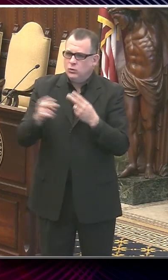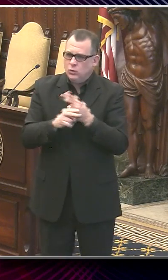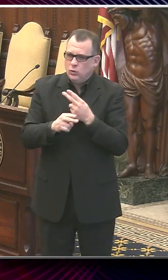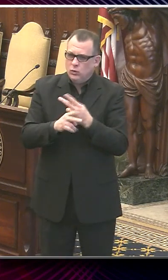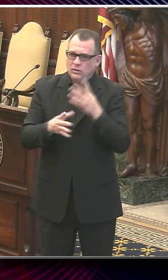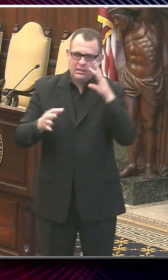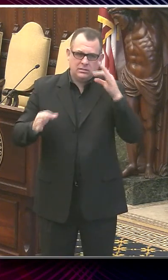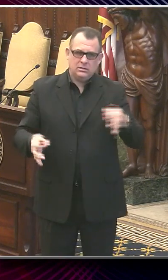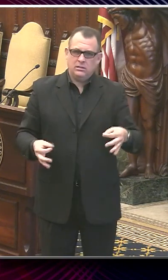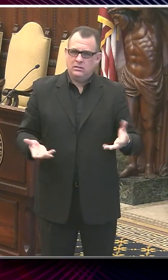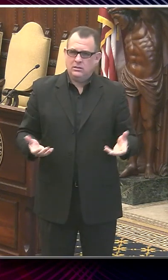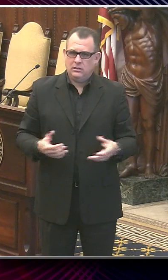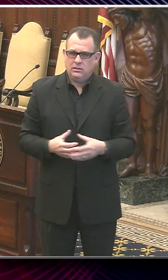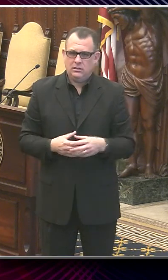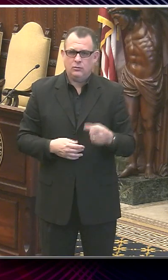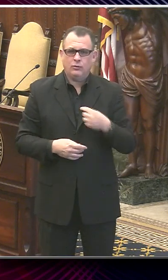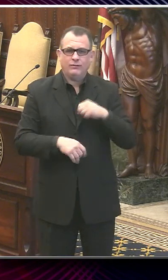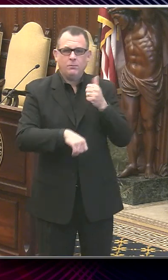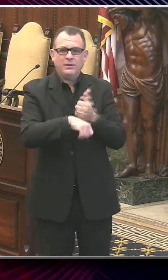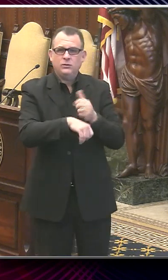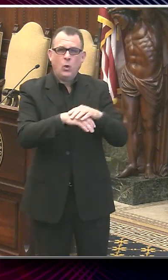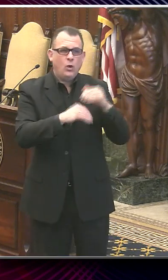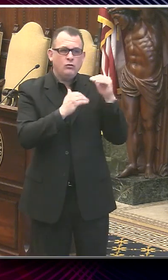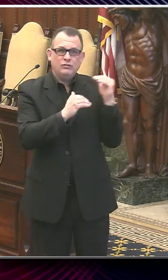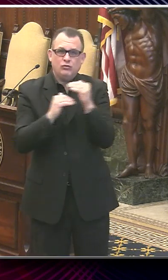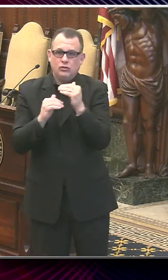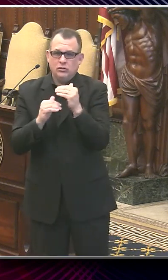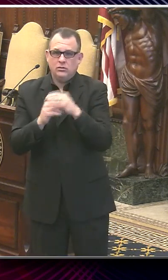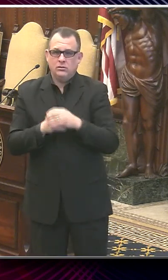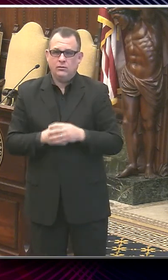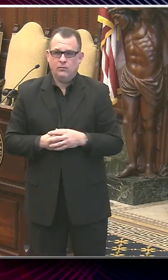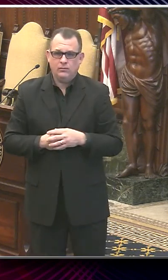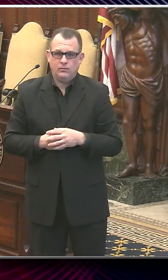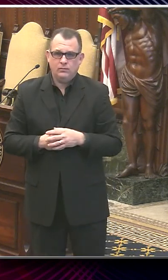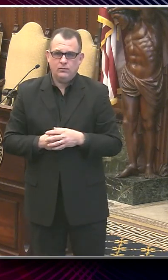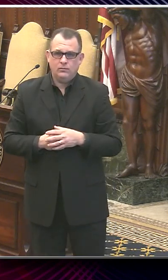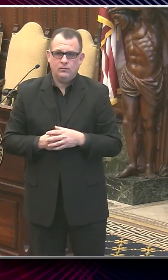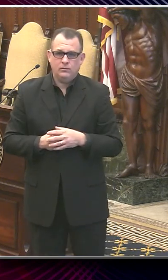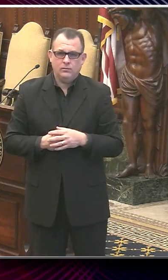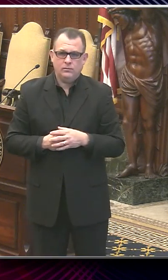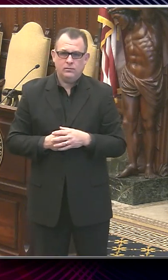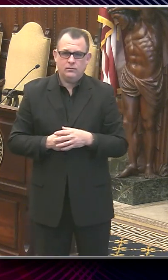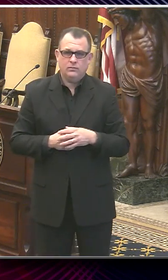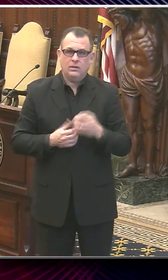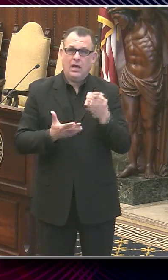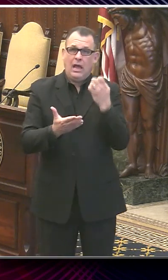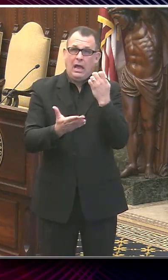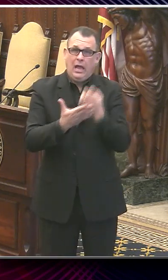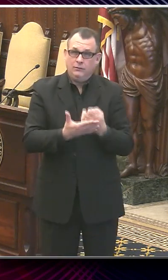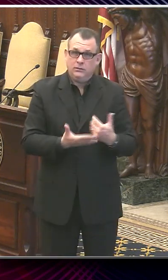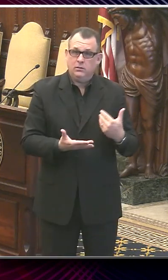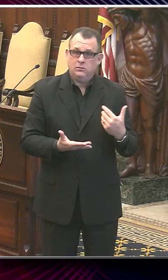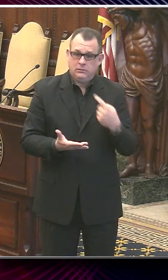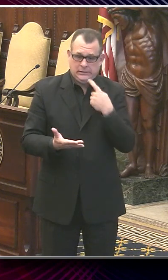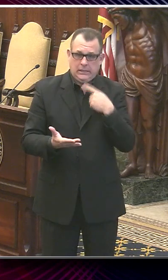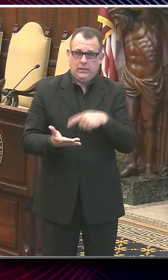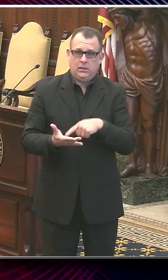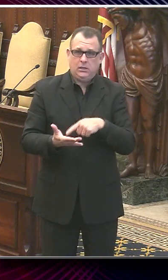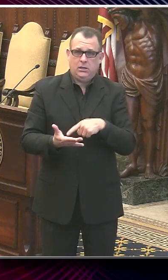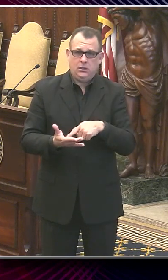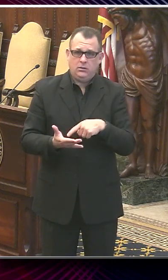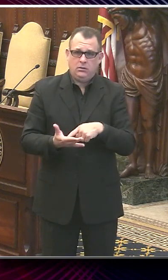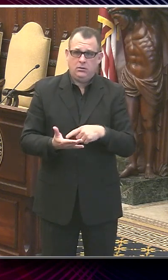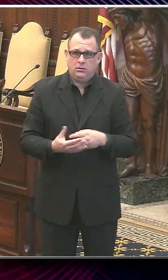Well, we've always based our restrictions on large part on the evidence that's available elsewhere, or in